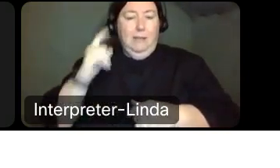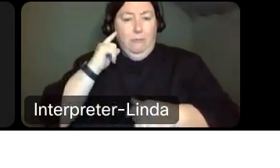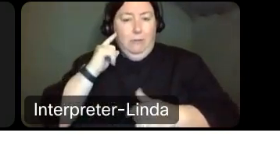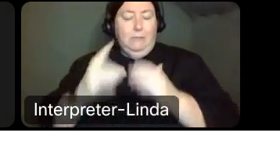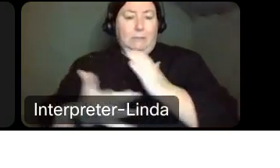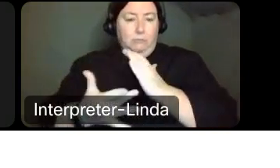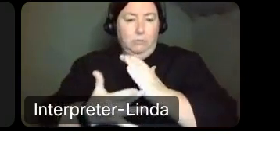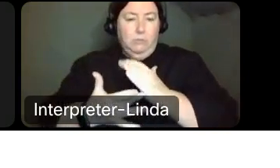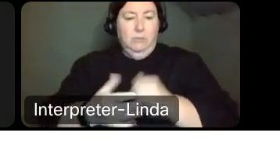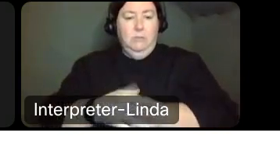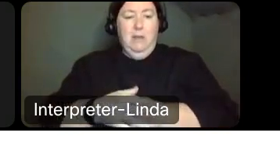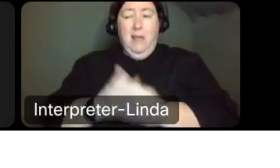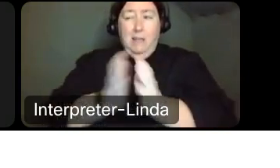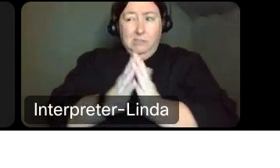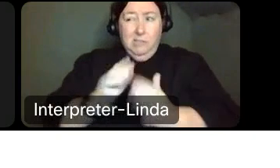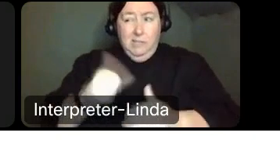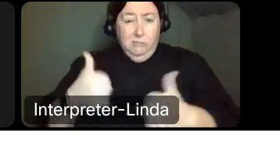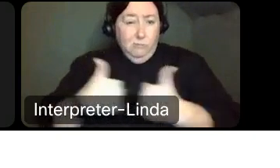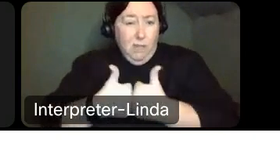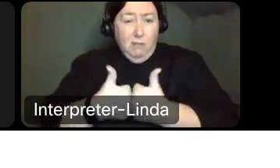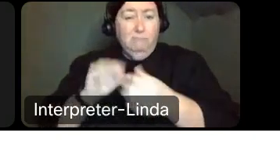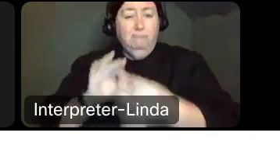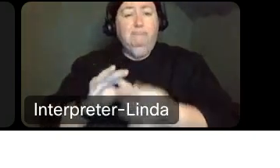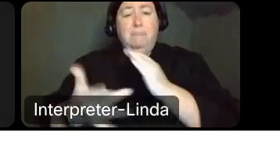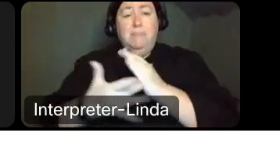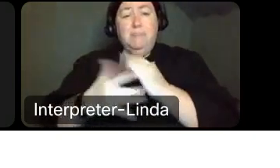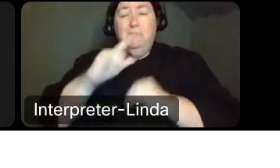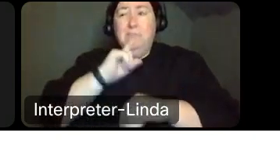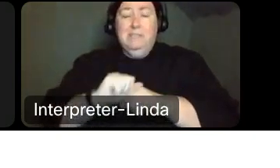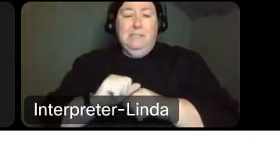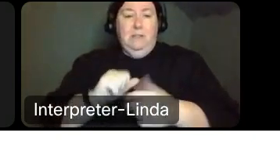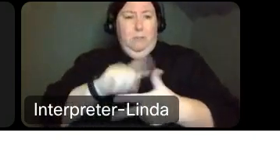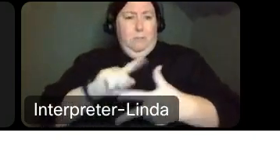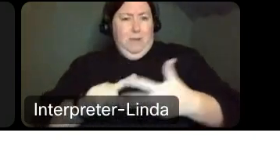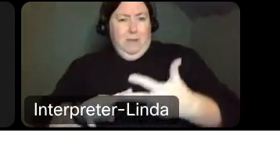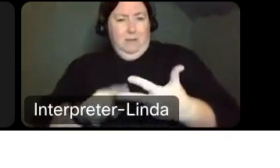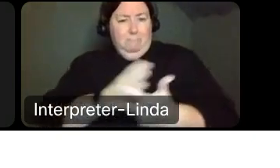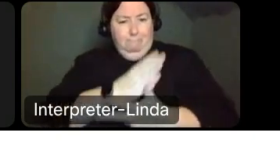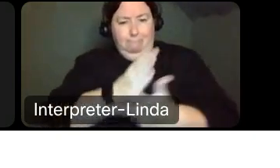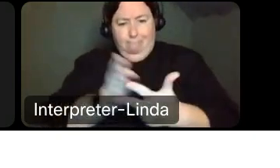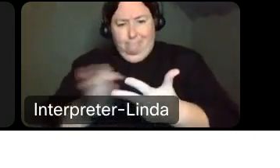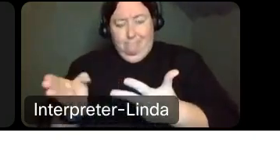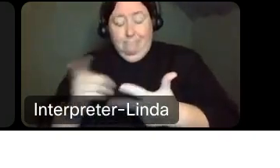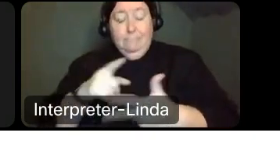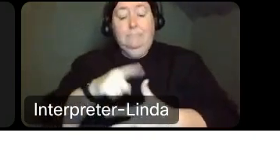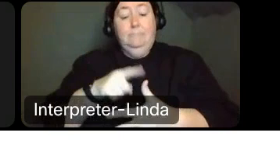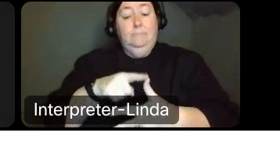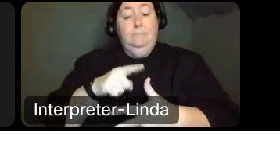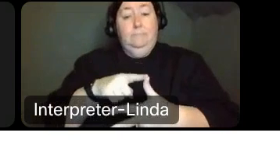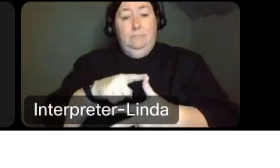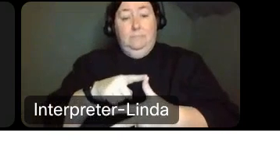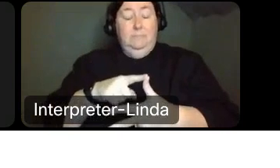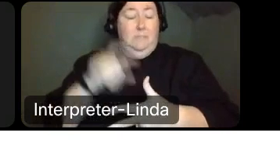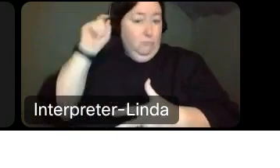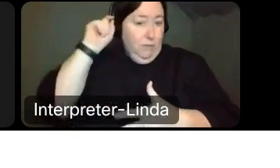about challenges and concerns with that technology. And it really asks about three areas or three different types of tech. It asks about hearing